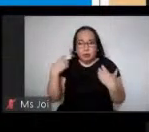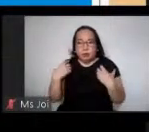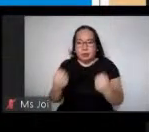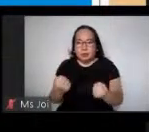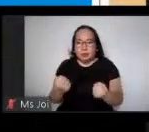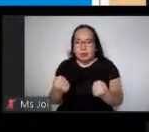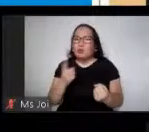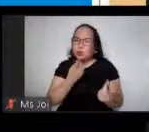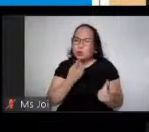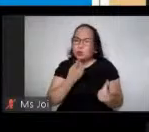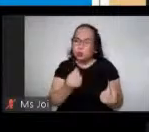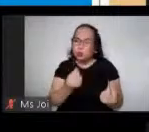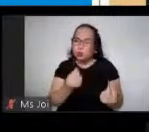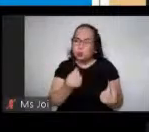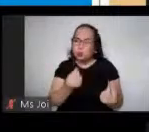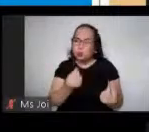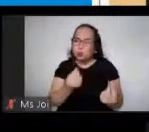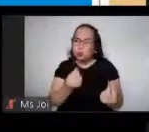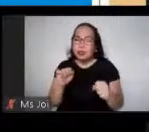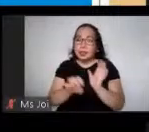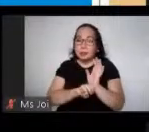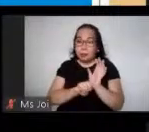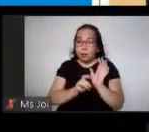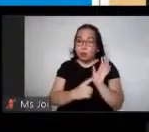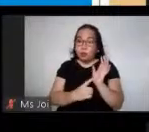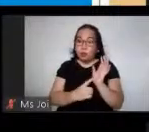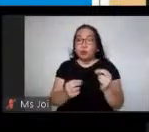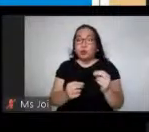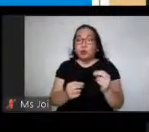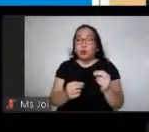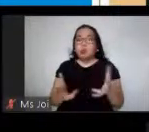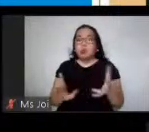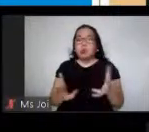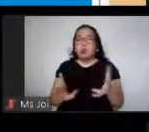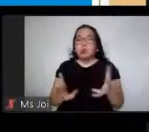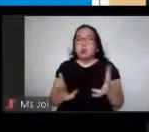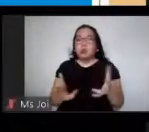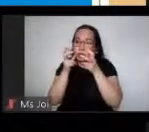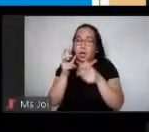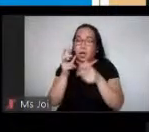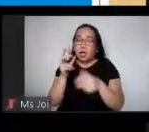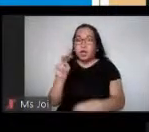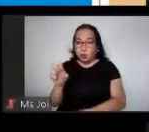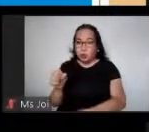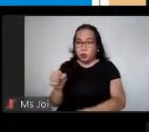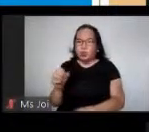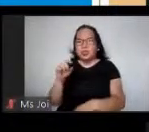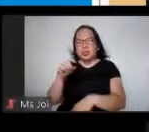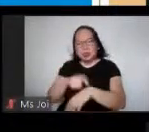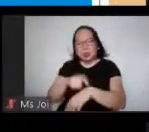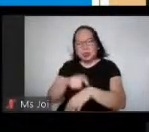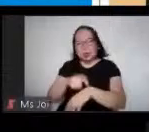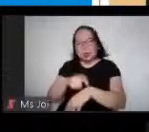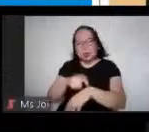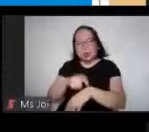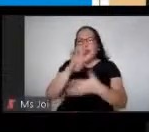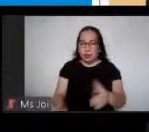to the news during designated naka-on buong araw yung radyo.